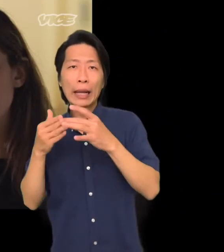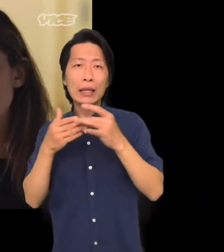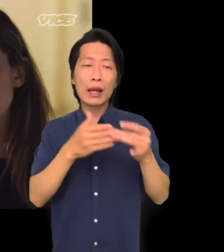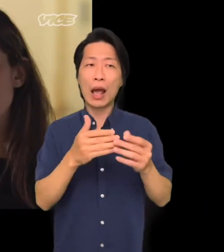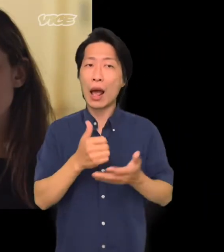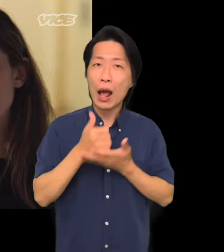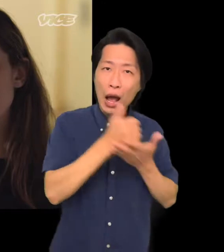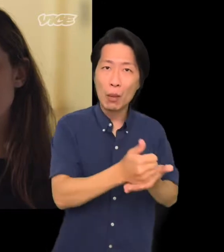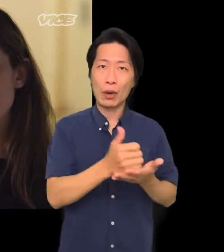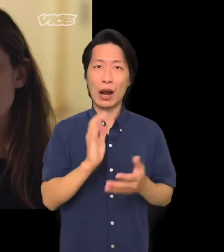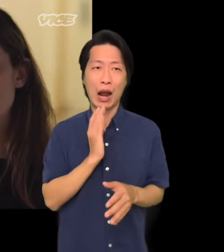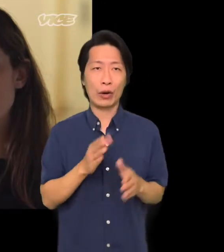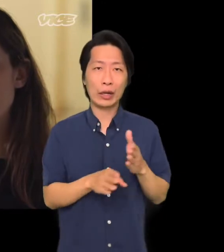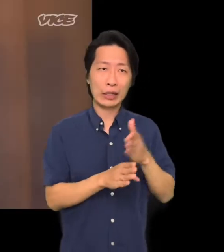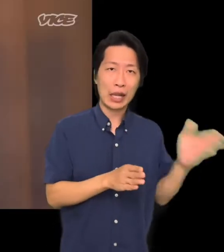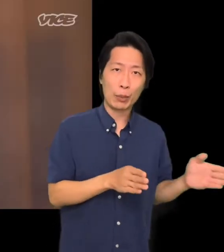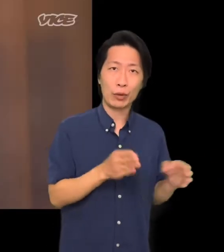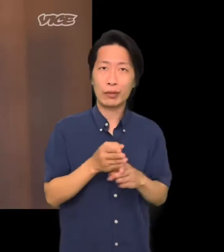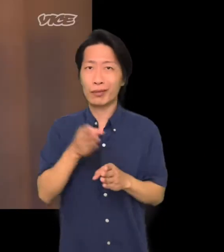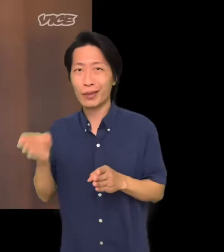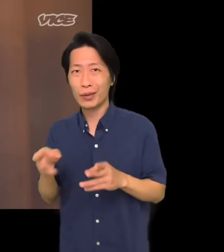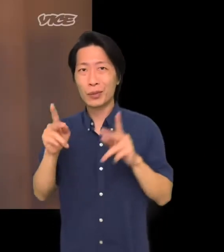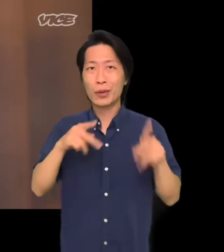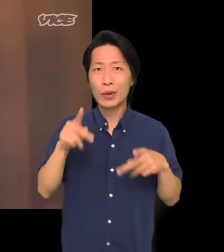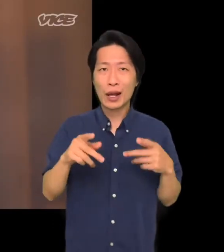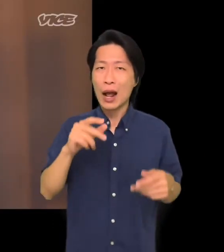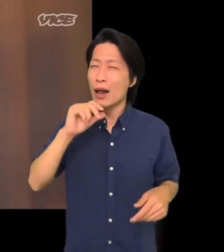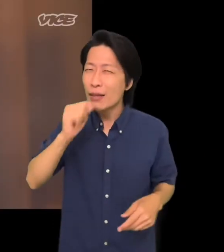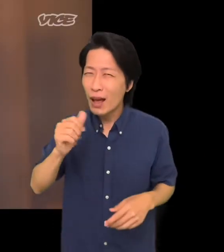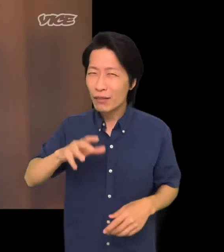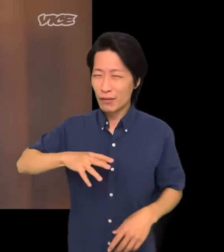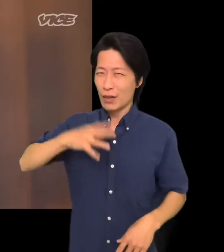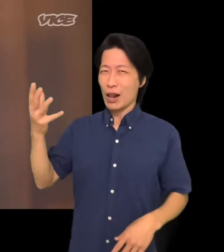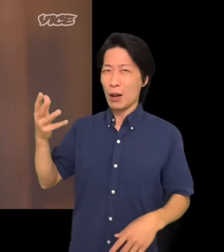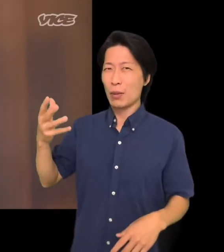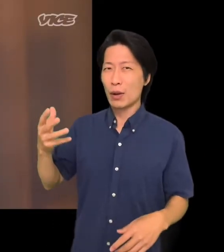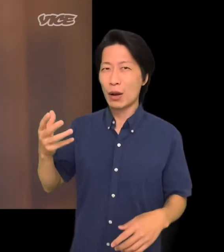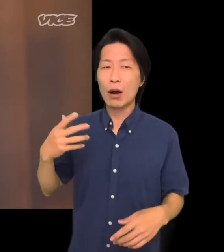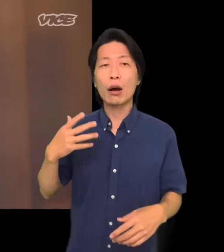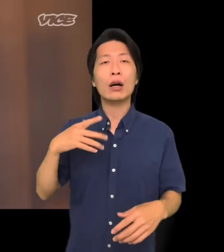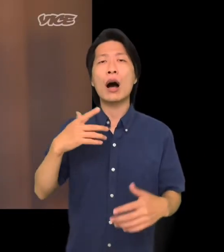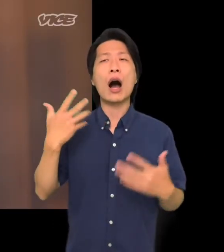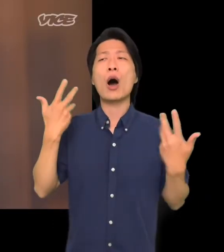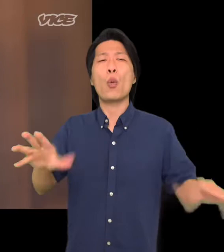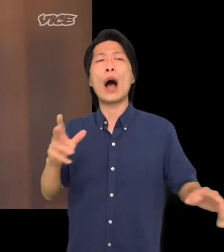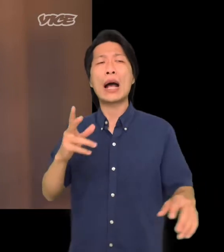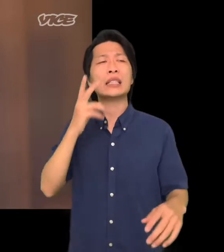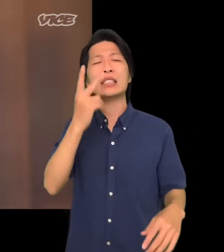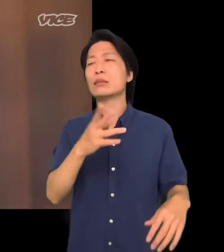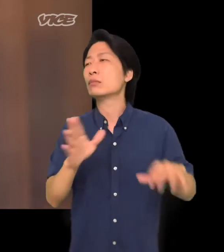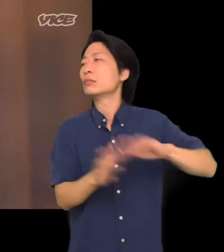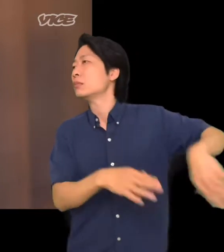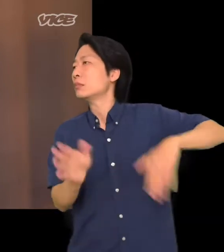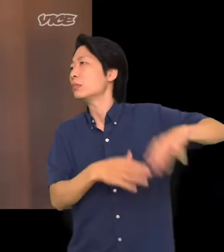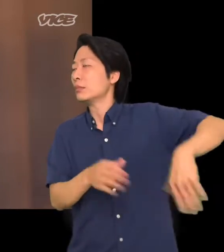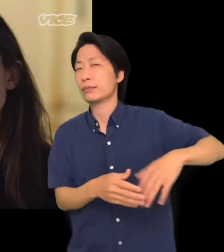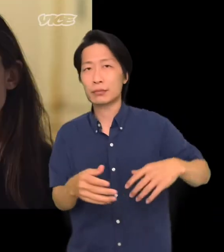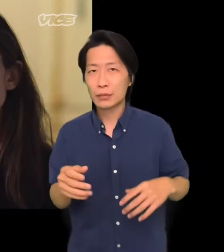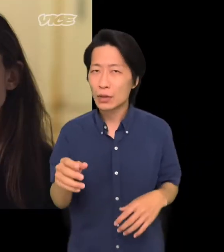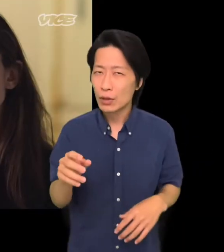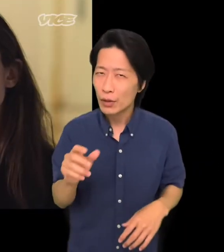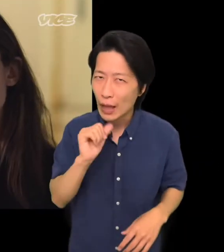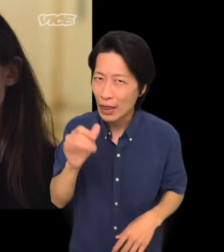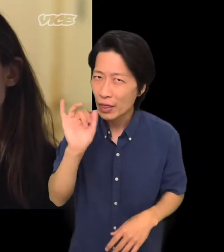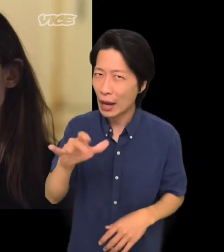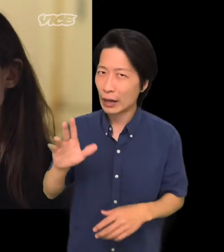to helping our neighbors and not fed up with the answer being, make this so that I just can't see it.